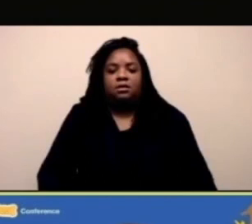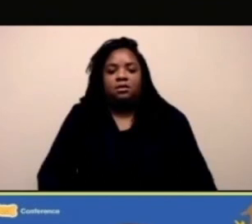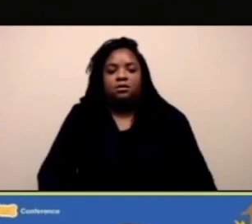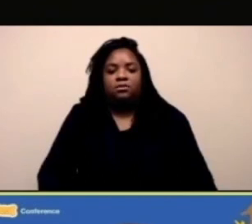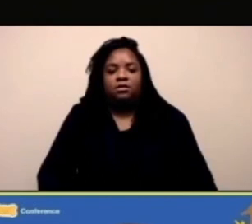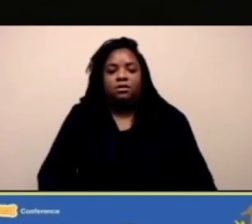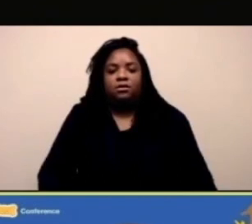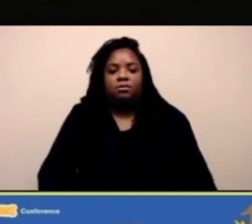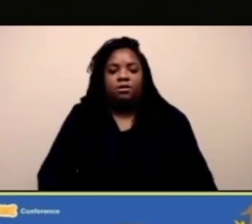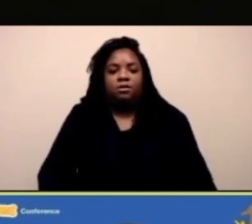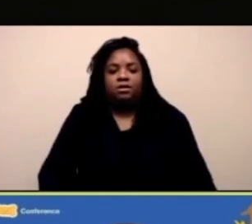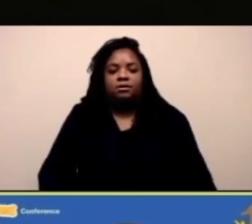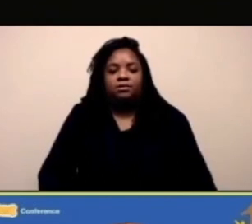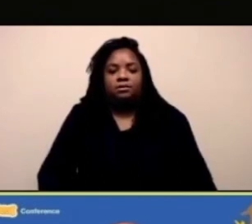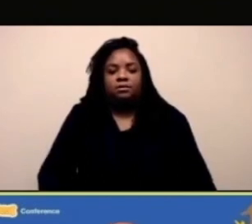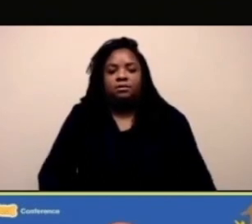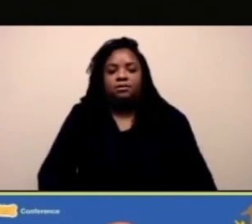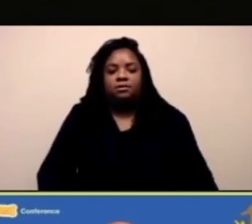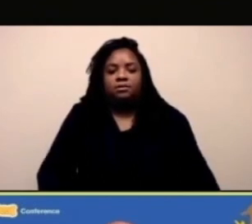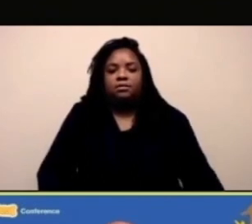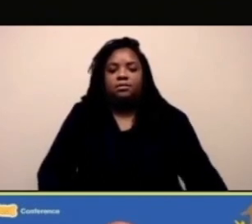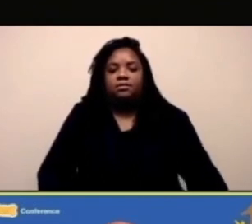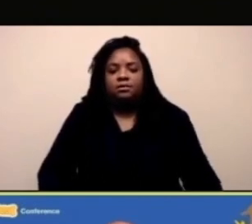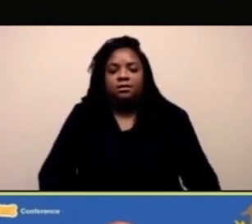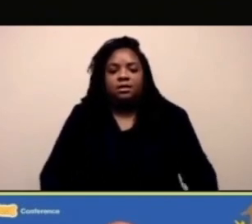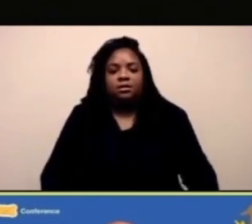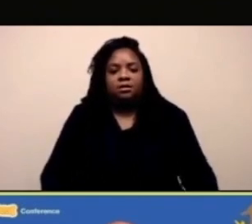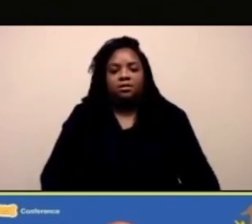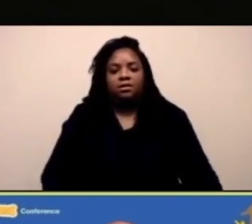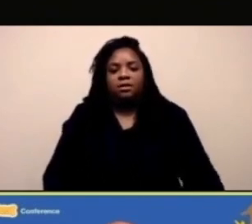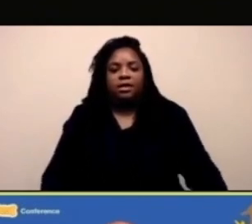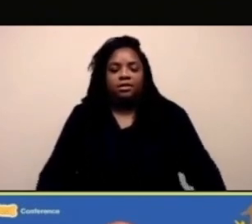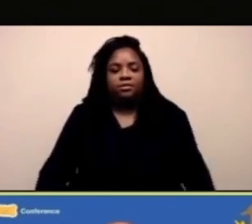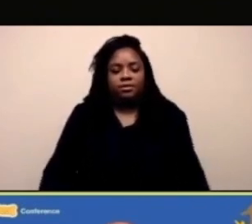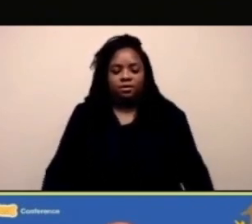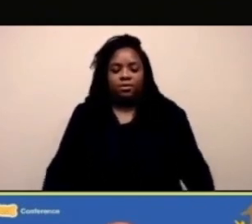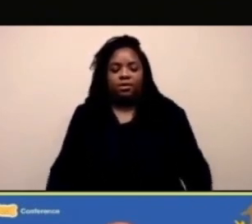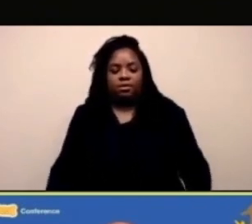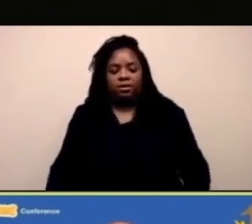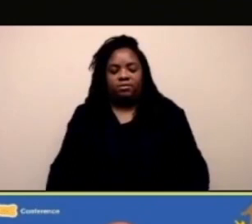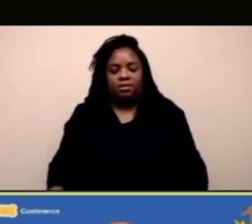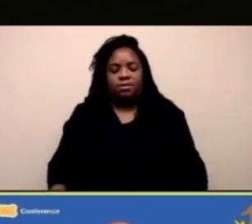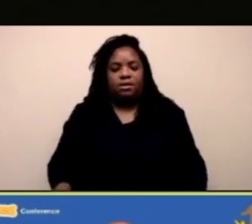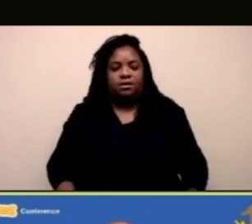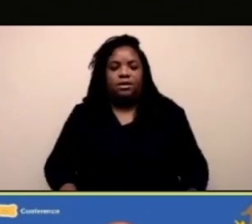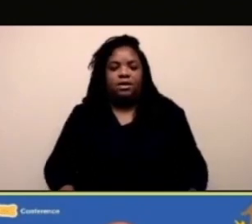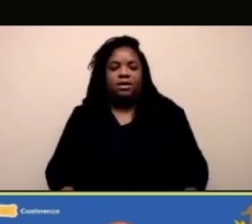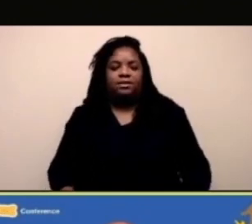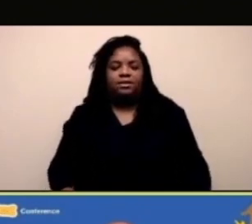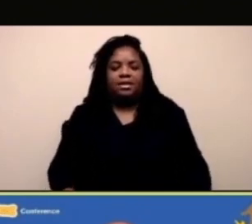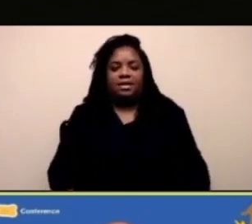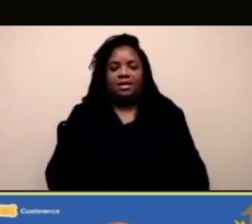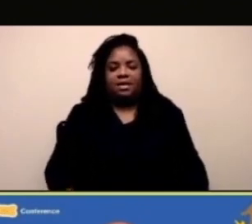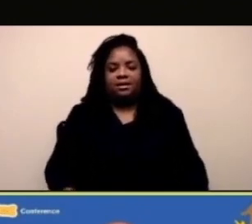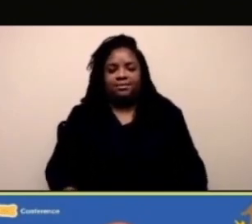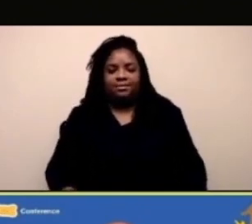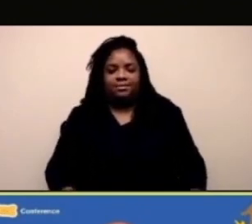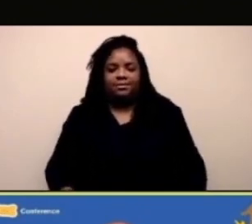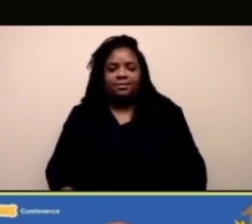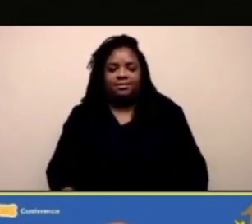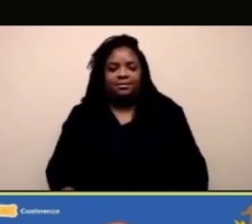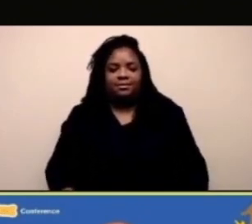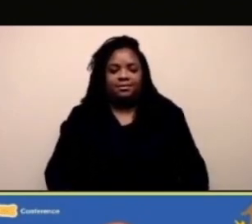Okay. So would anyone from the Spotlight group like to take a guess at what this emoji story